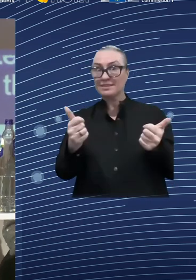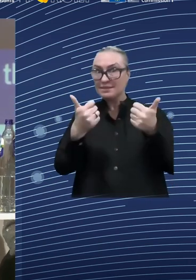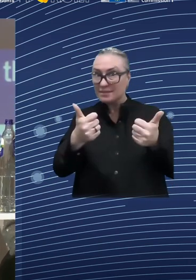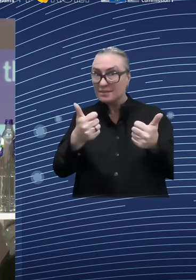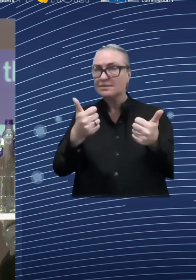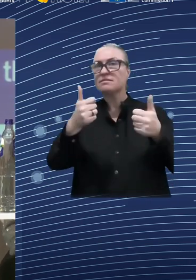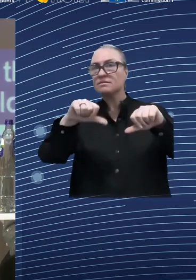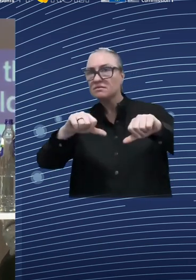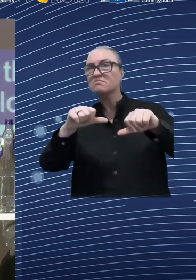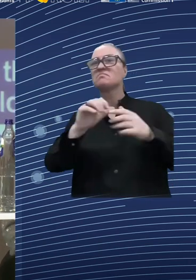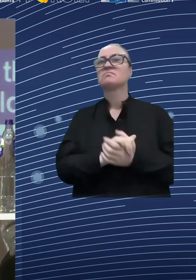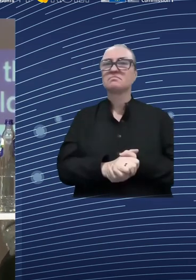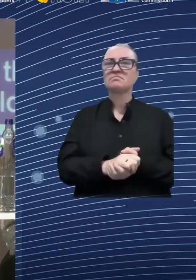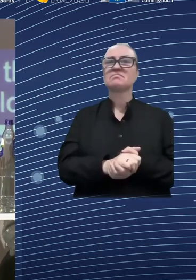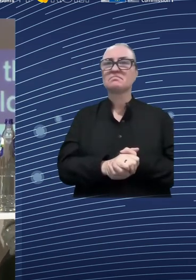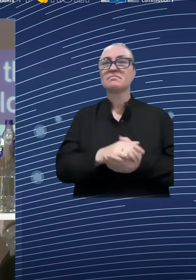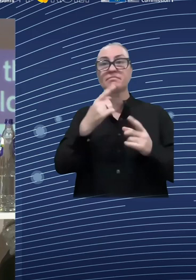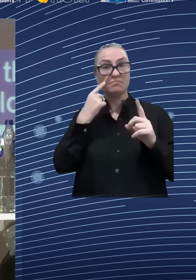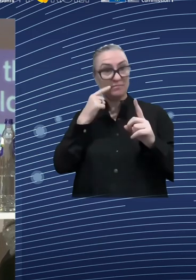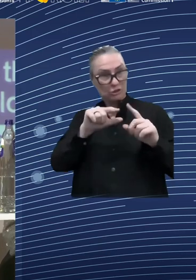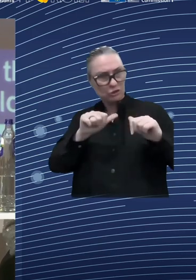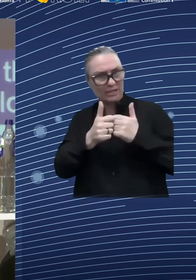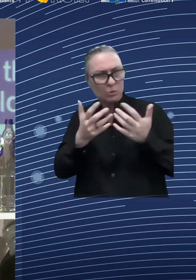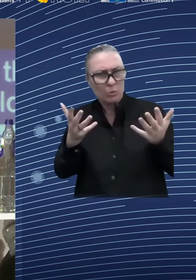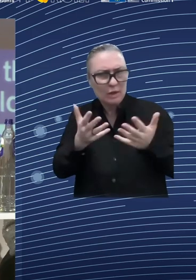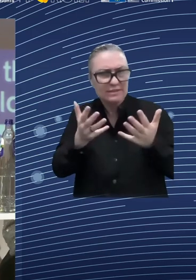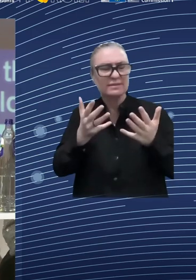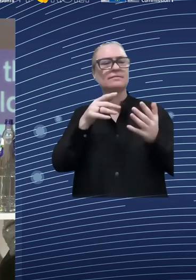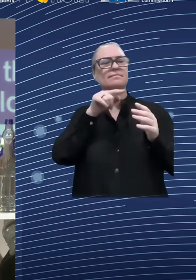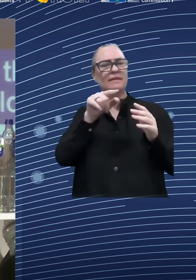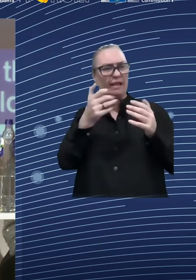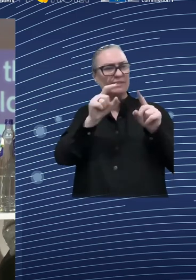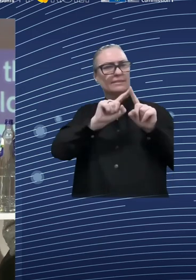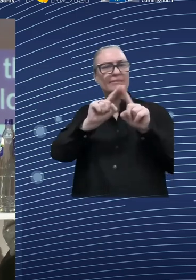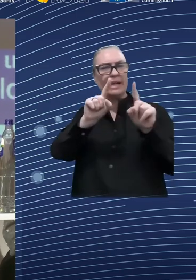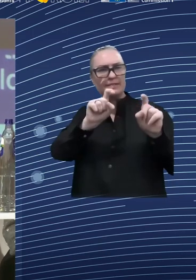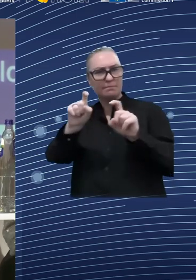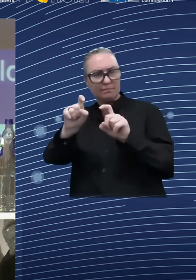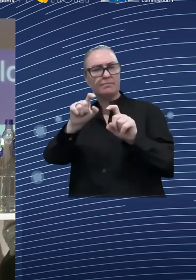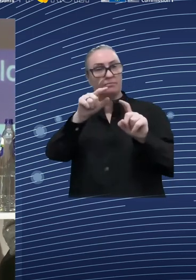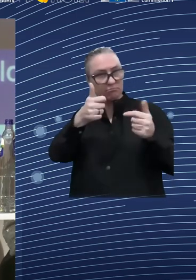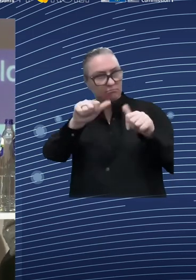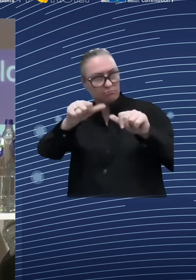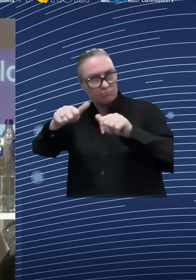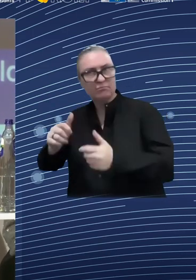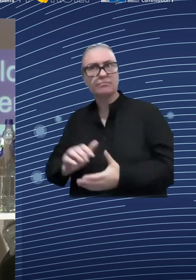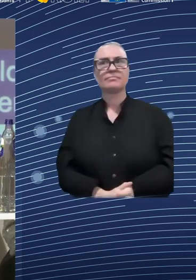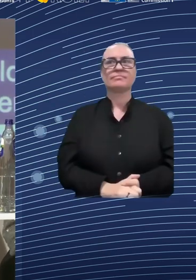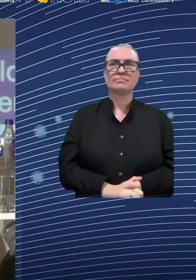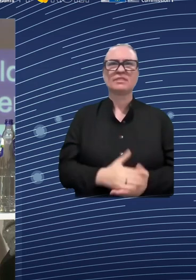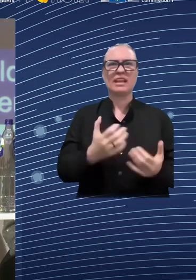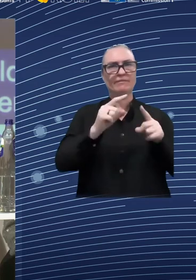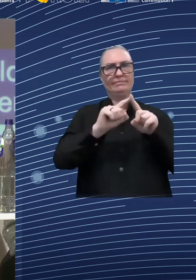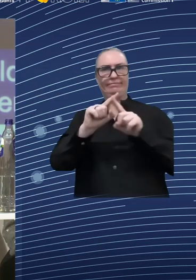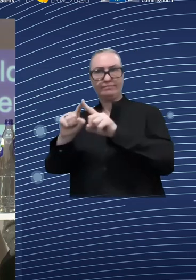the people that tell the other to assess and to develop and to certify. That's the first point. The second part,